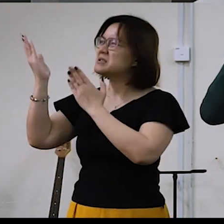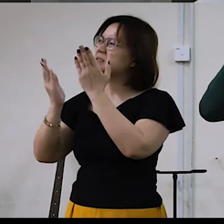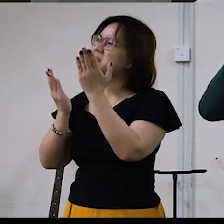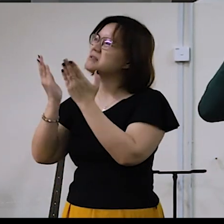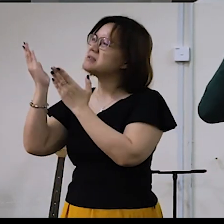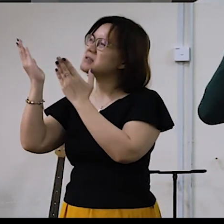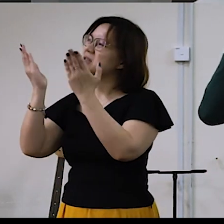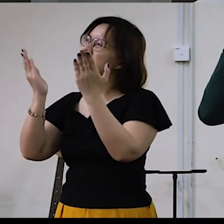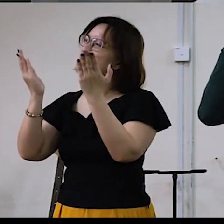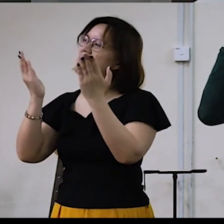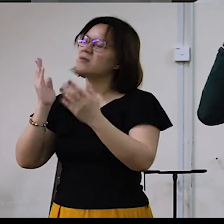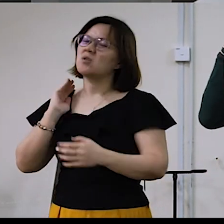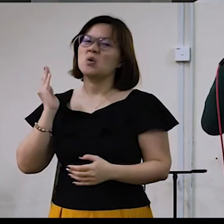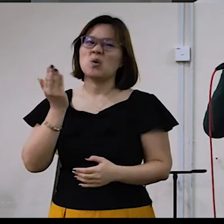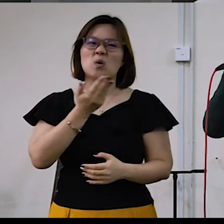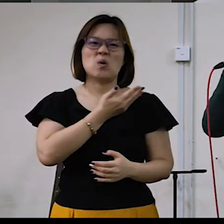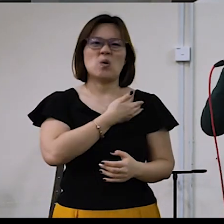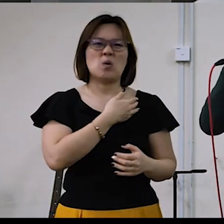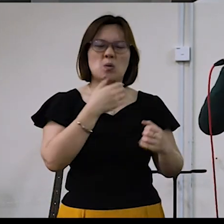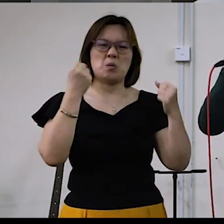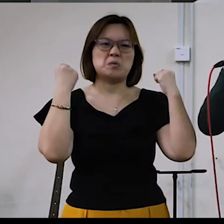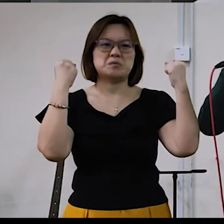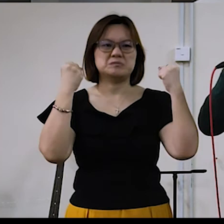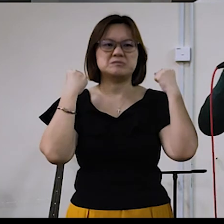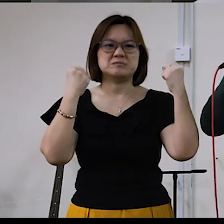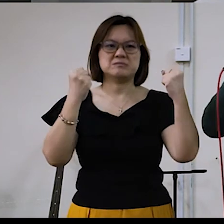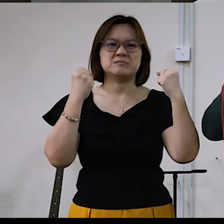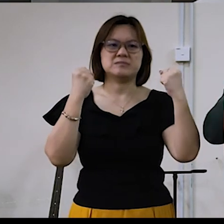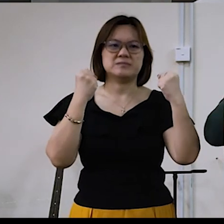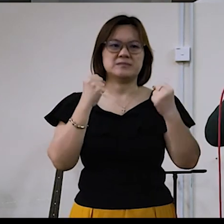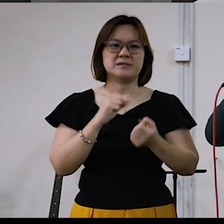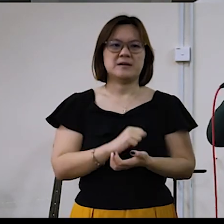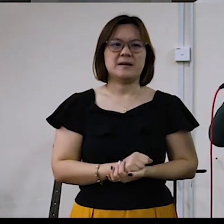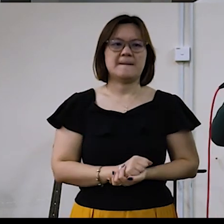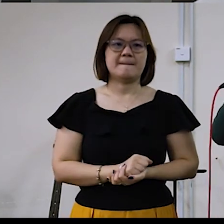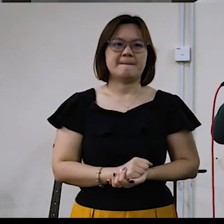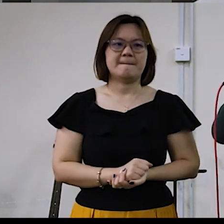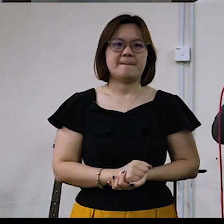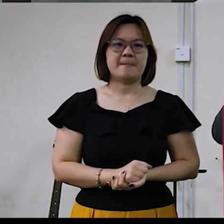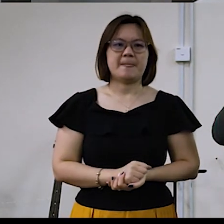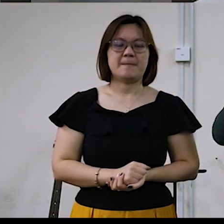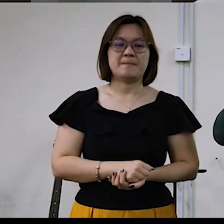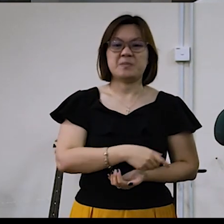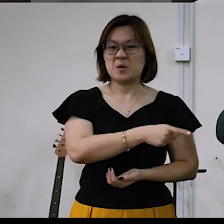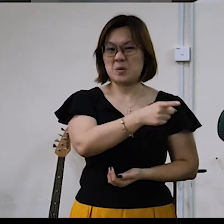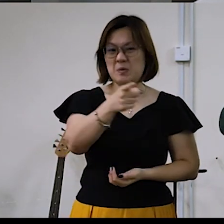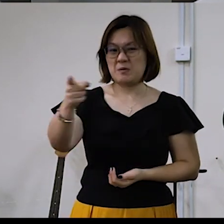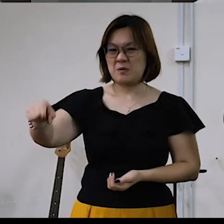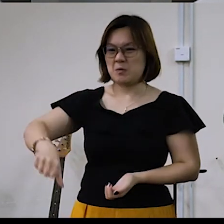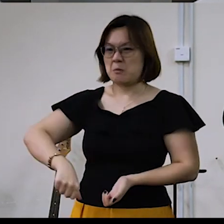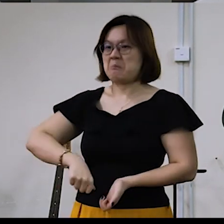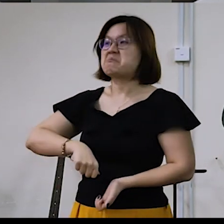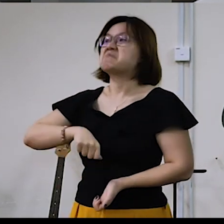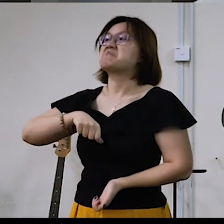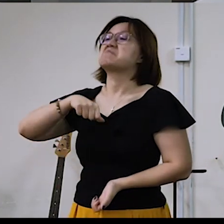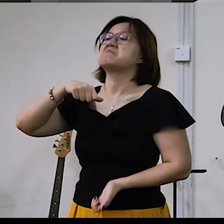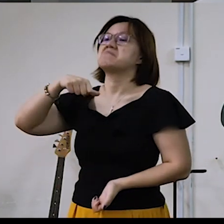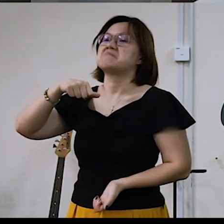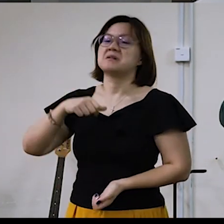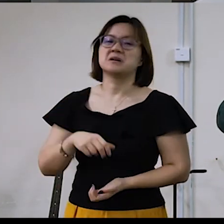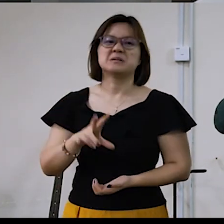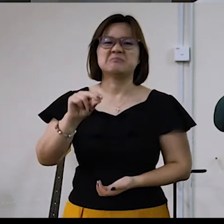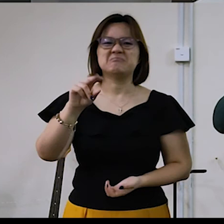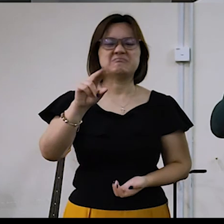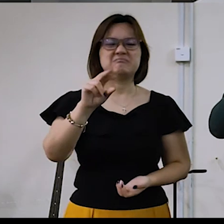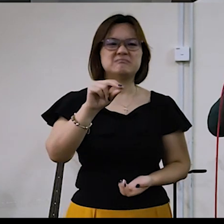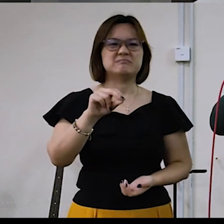your kepala jadi besar. I'm so great. Please worship me. Look at me. I'm such an amazing reverend. Are you listening? So